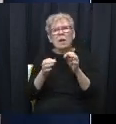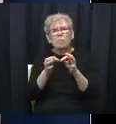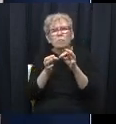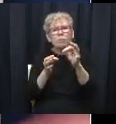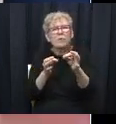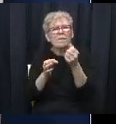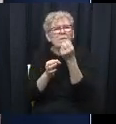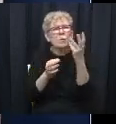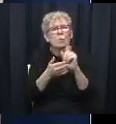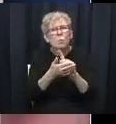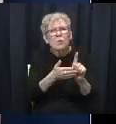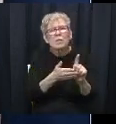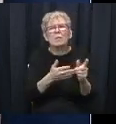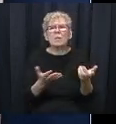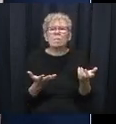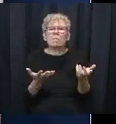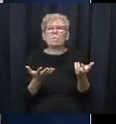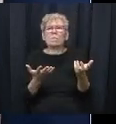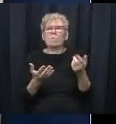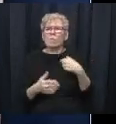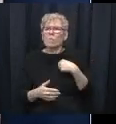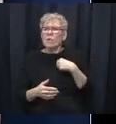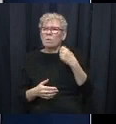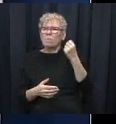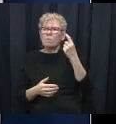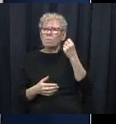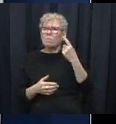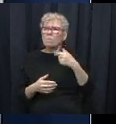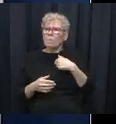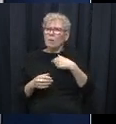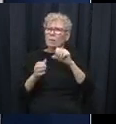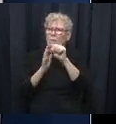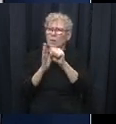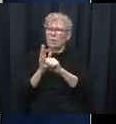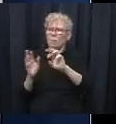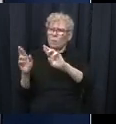all the vaccine needed for educators over a 3-week period.